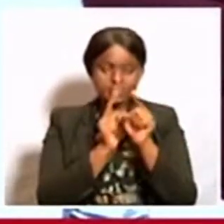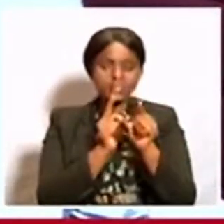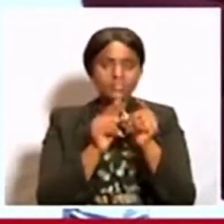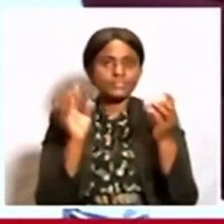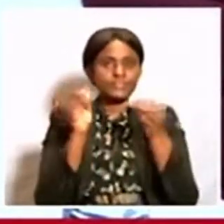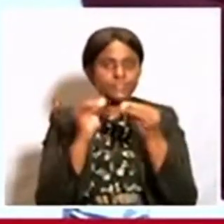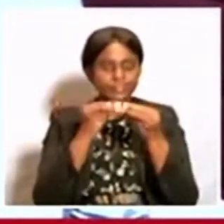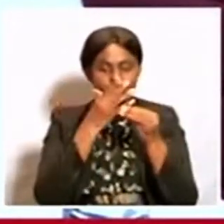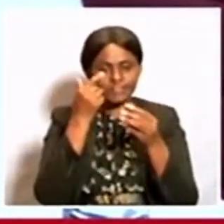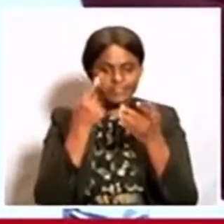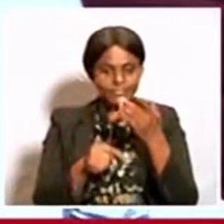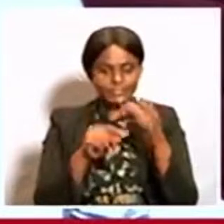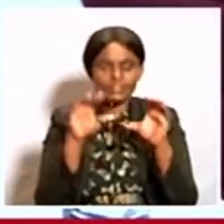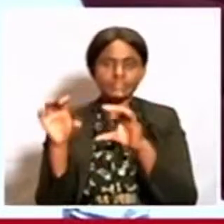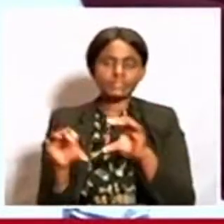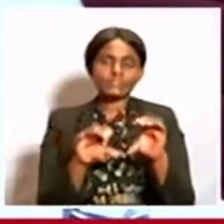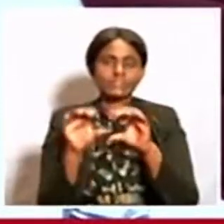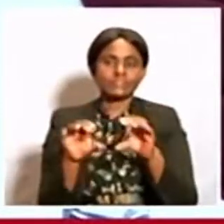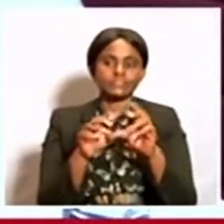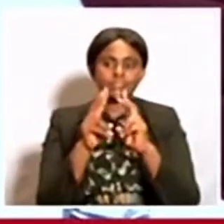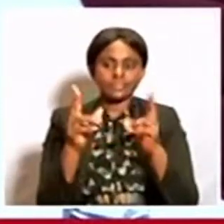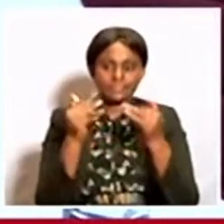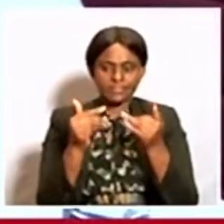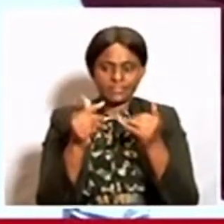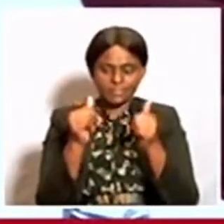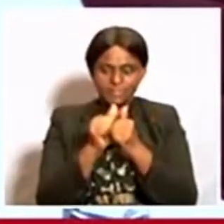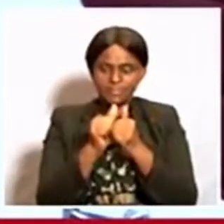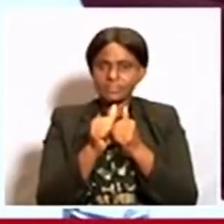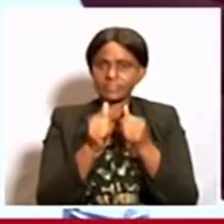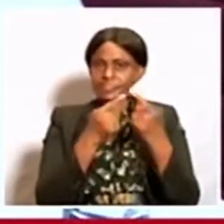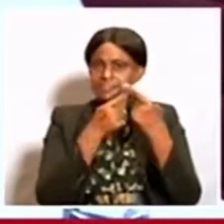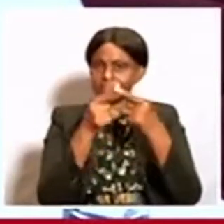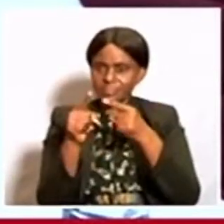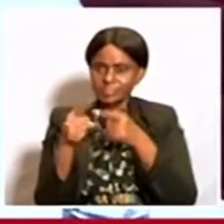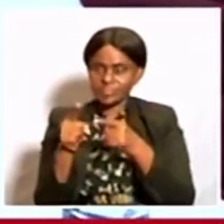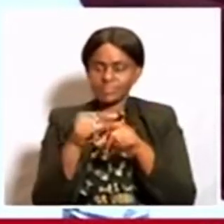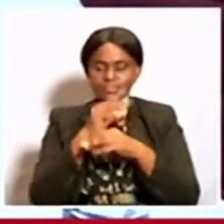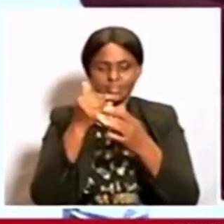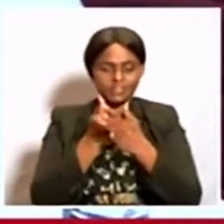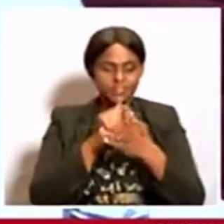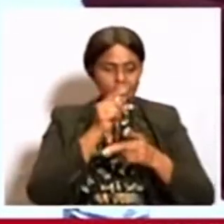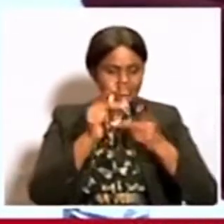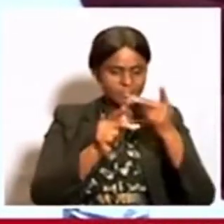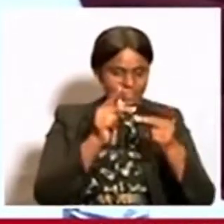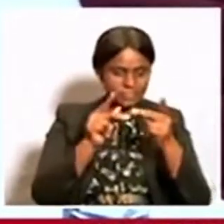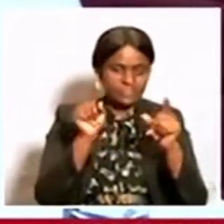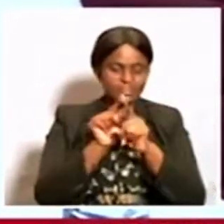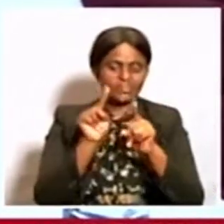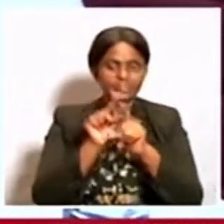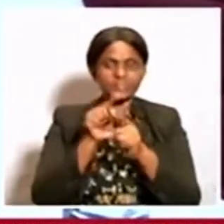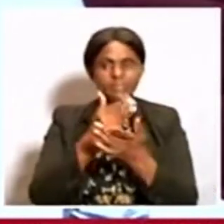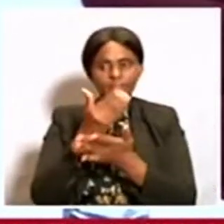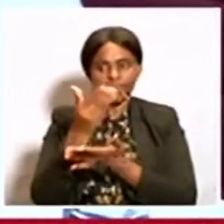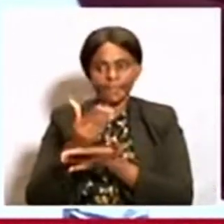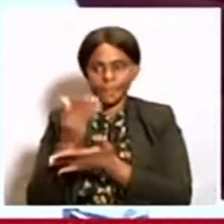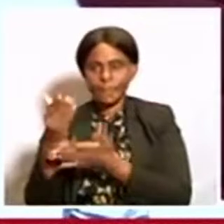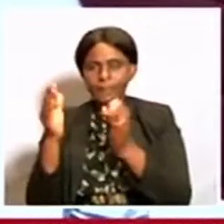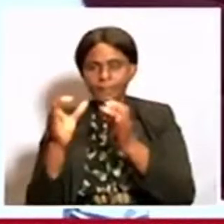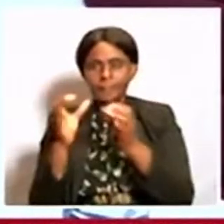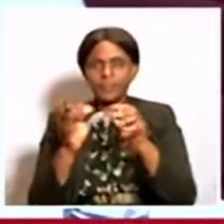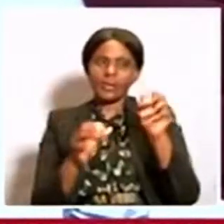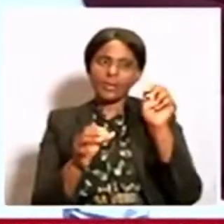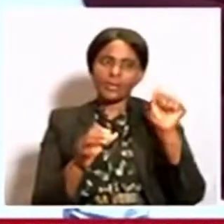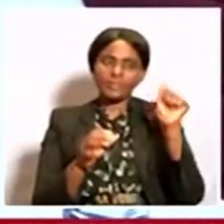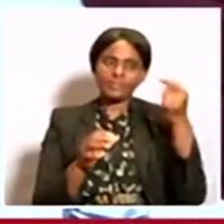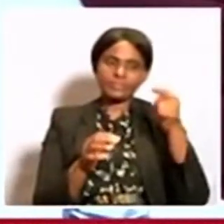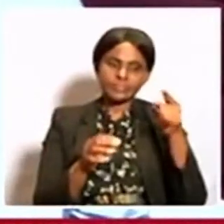lot more should have been done. So in terms of variation, all the processes, if it's a procurement committee, attorney